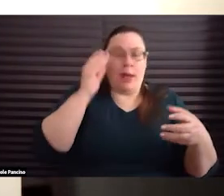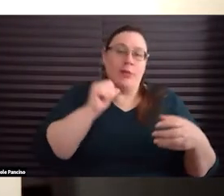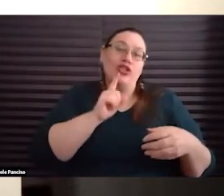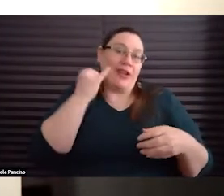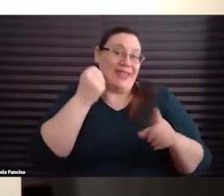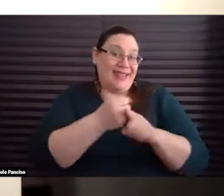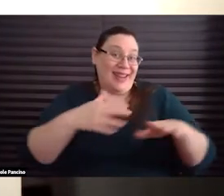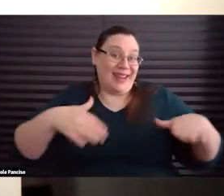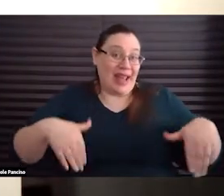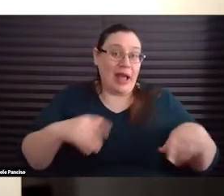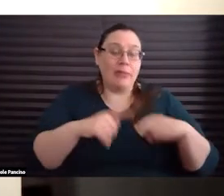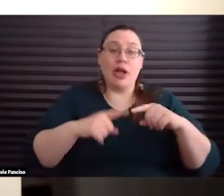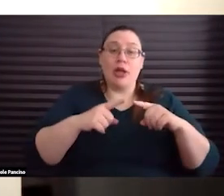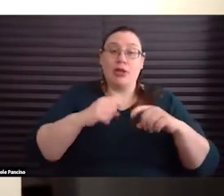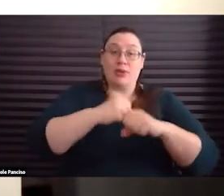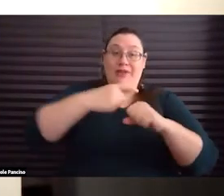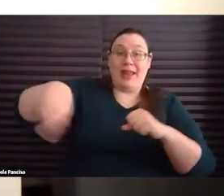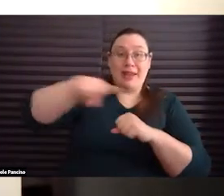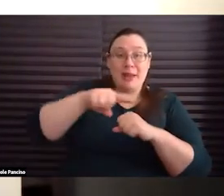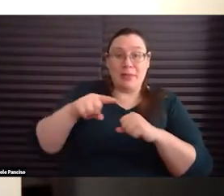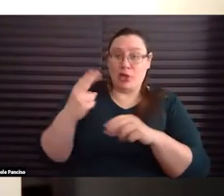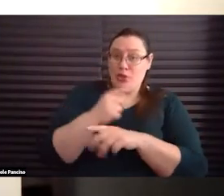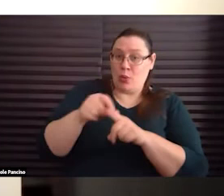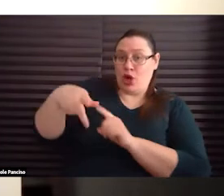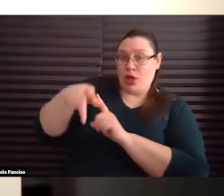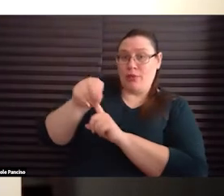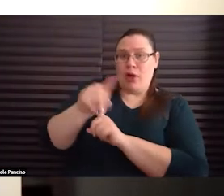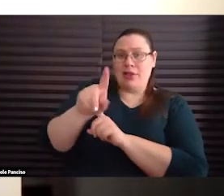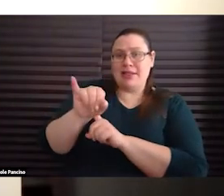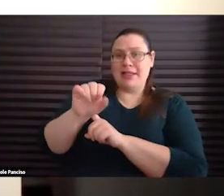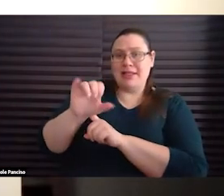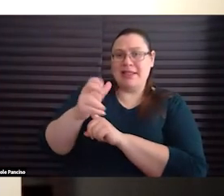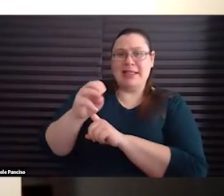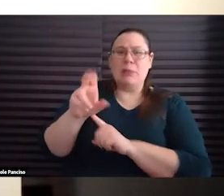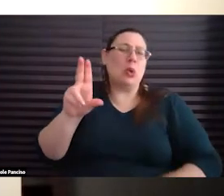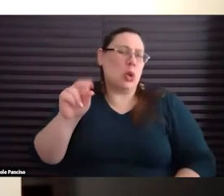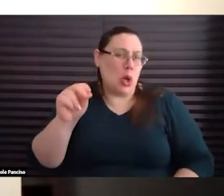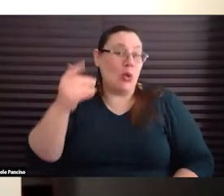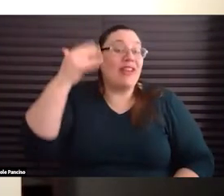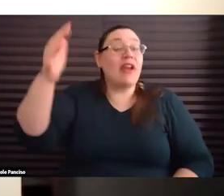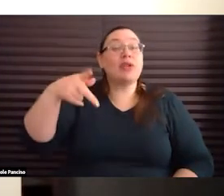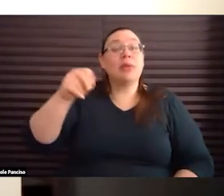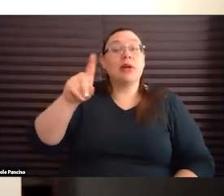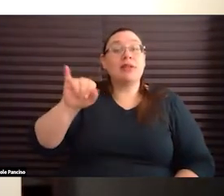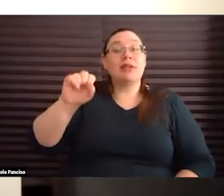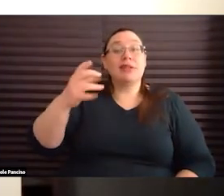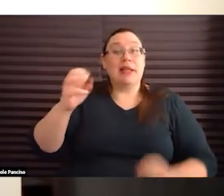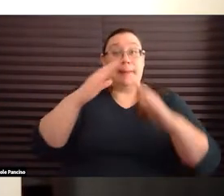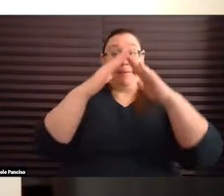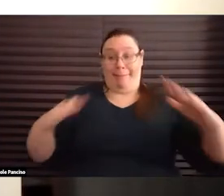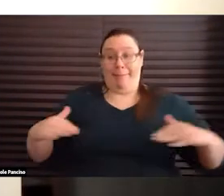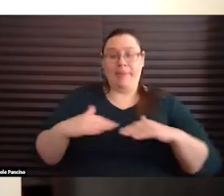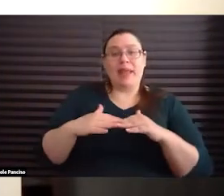their defense, they're not a Ponzi scheme, because eventually the Ponzi scheme has taken money from